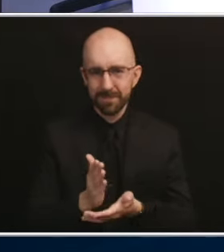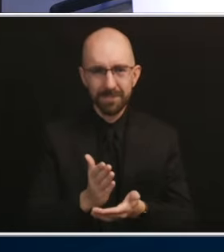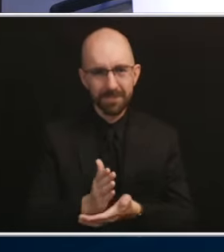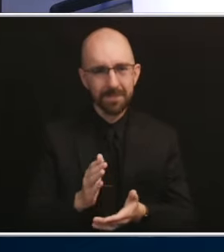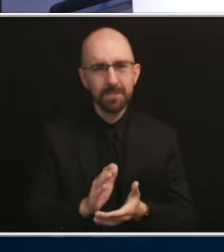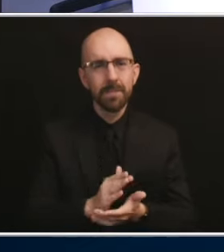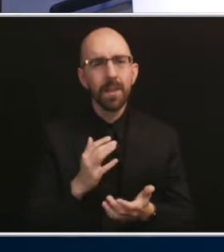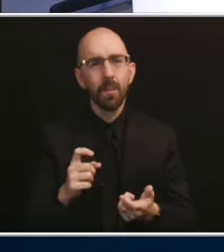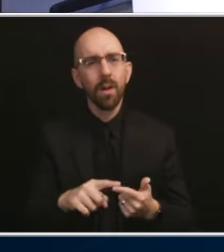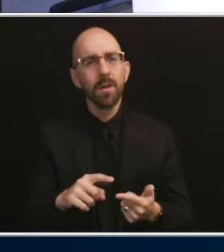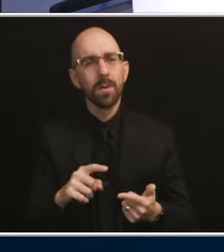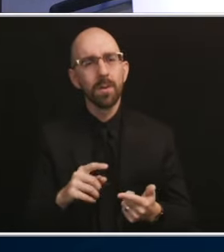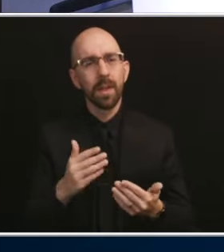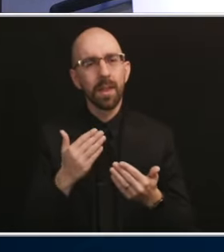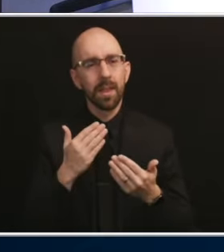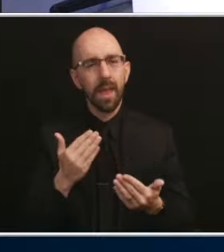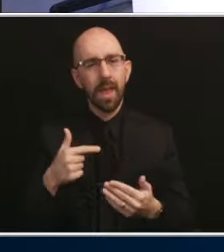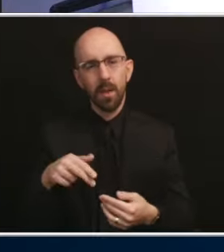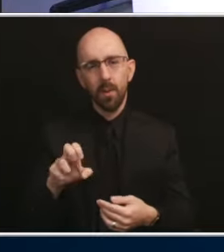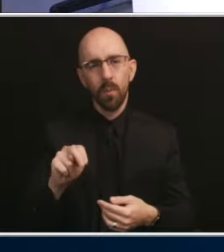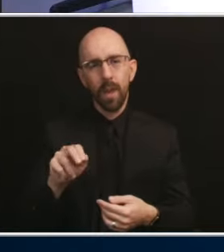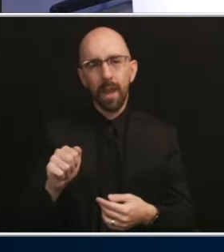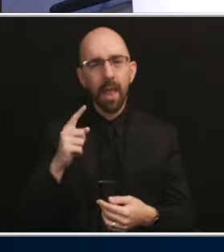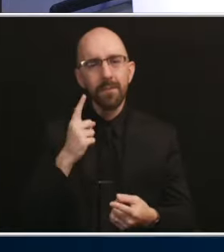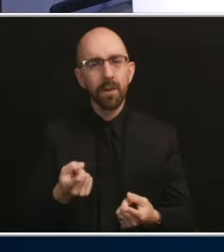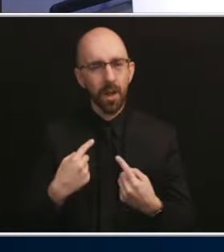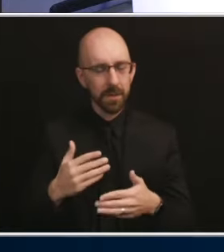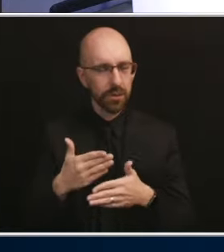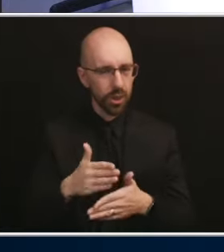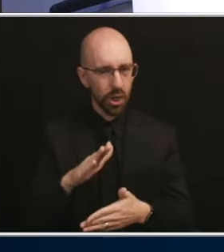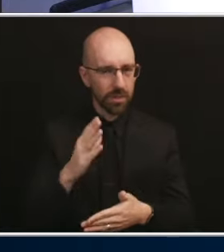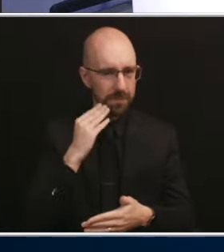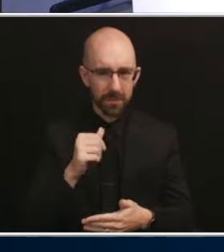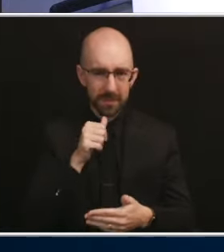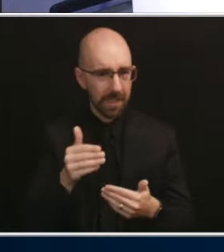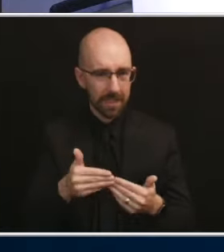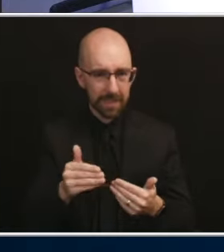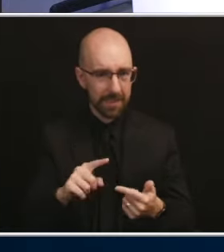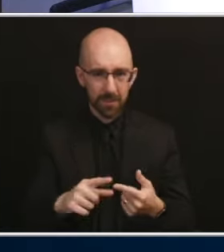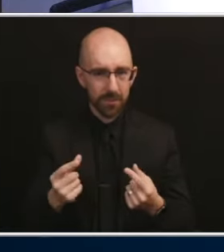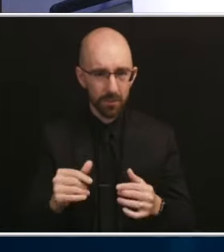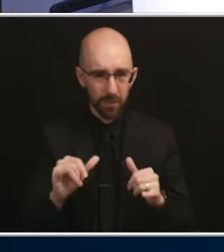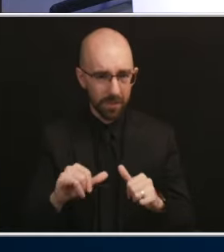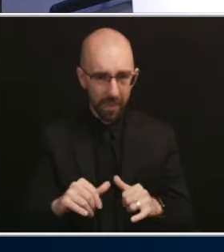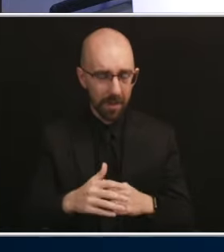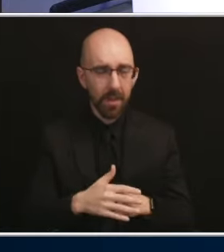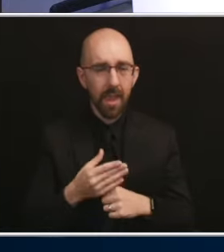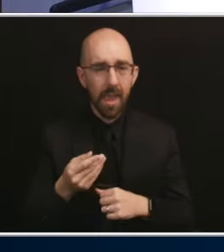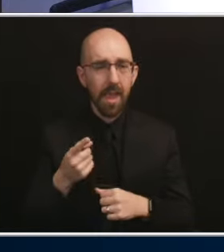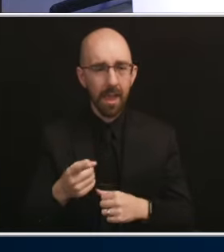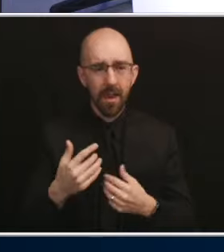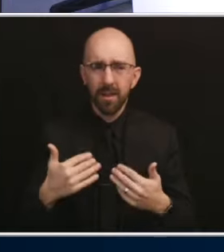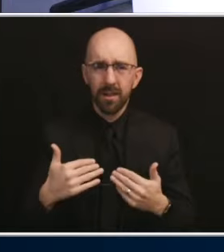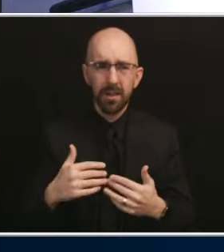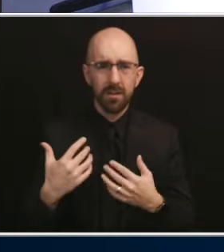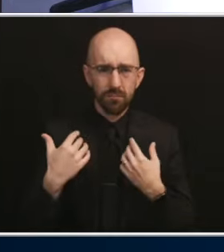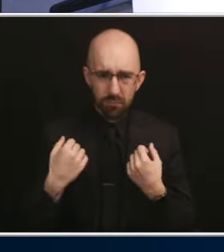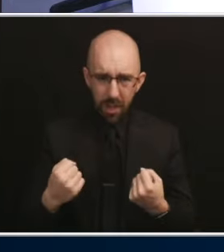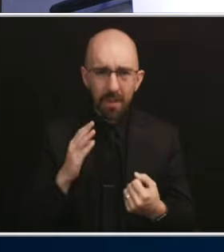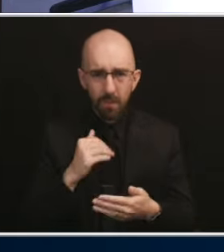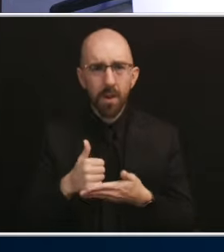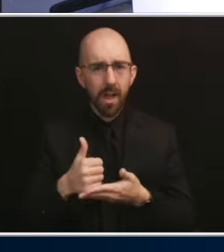thank Queena, first of all, for coming on and sharing her journey, because it's not easy to do, and you're super brave, and you're going to help a lot of